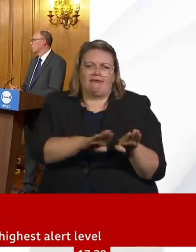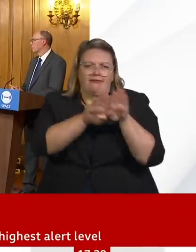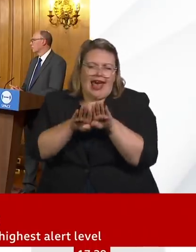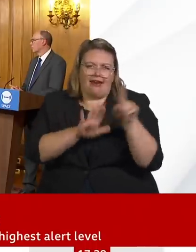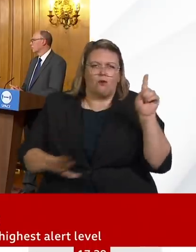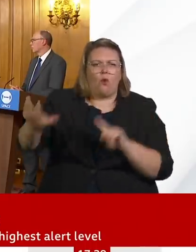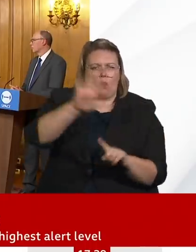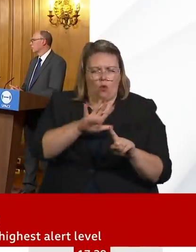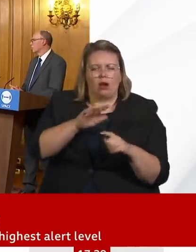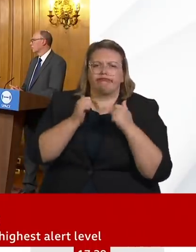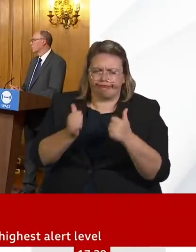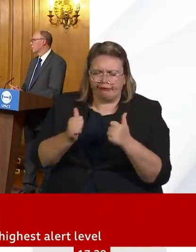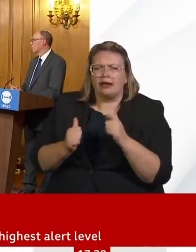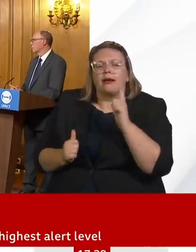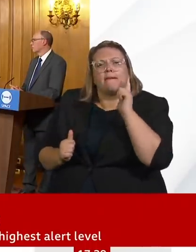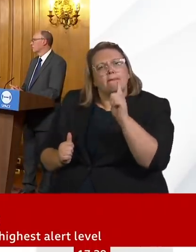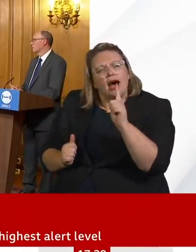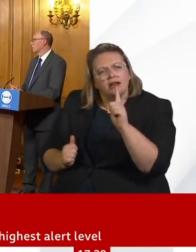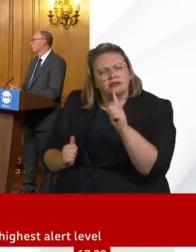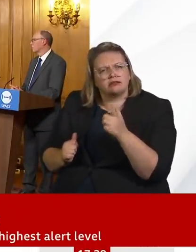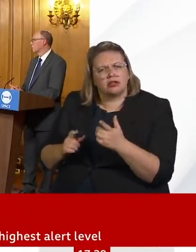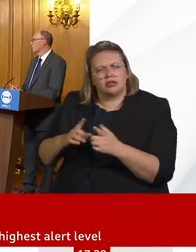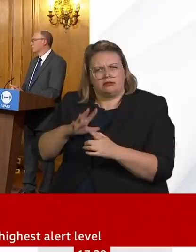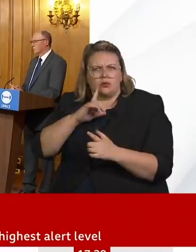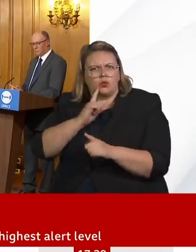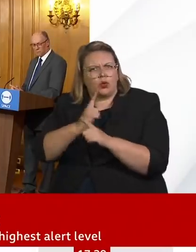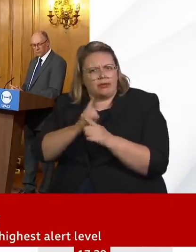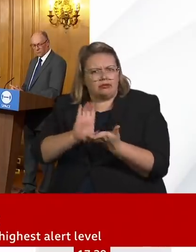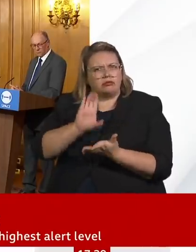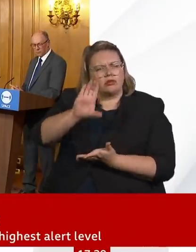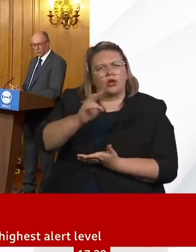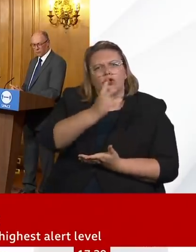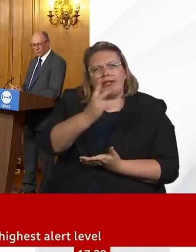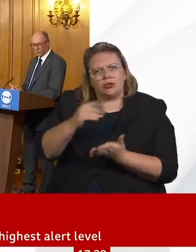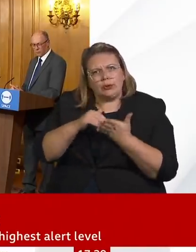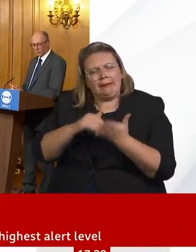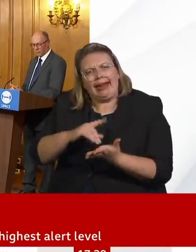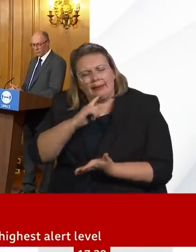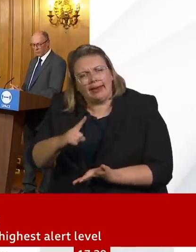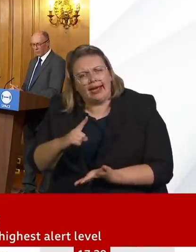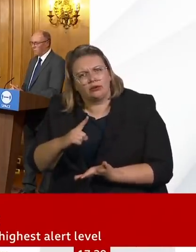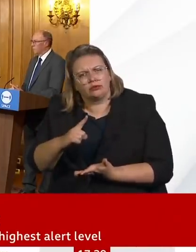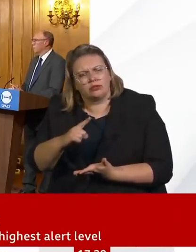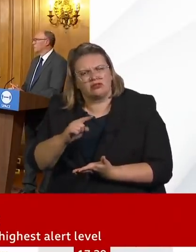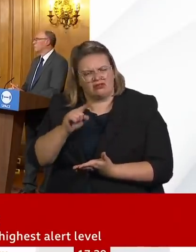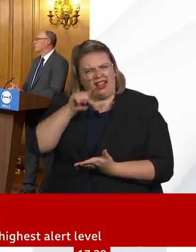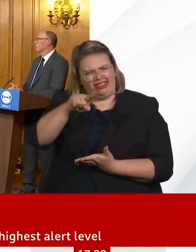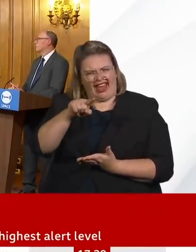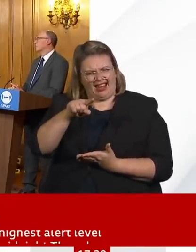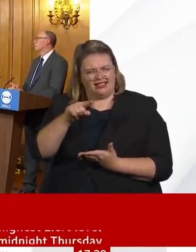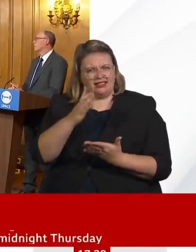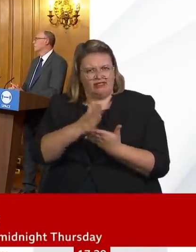But given that the £22 million on offer is exactly half that offer to Liverpool,